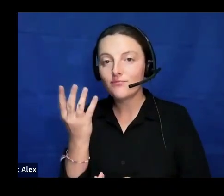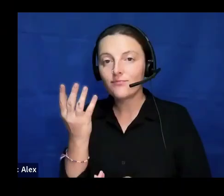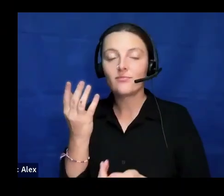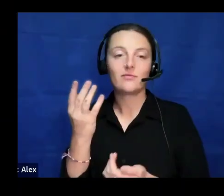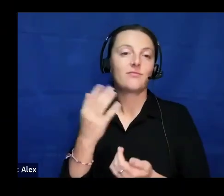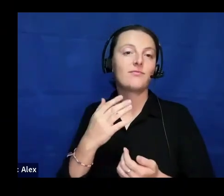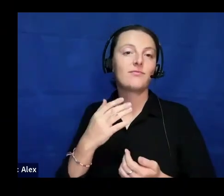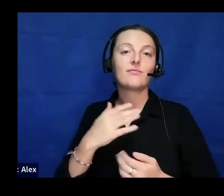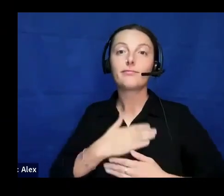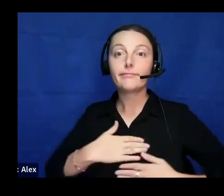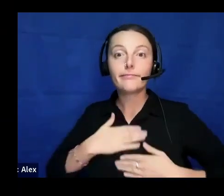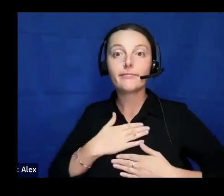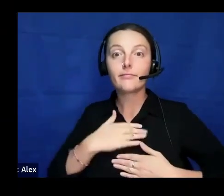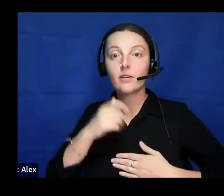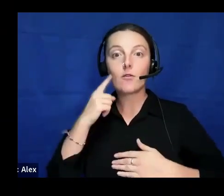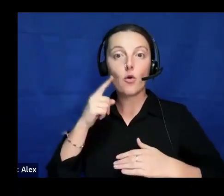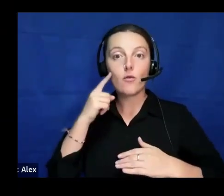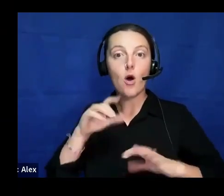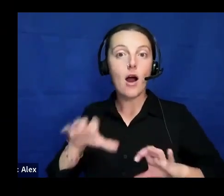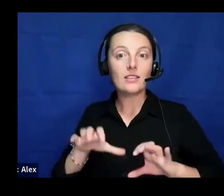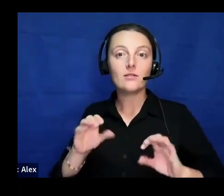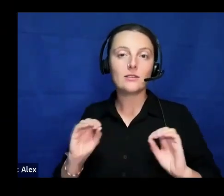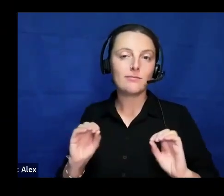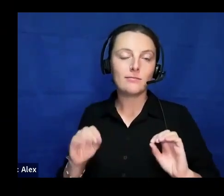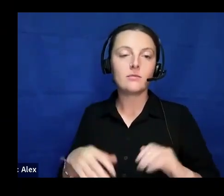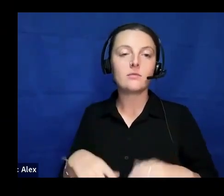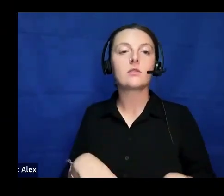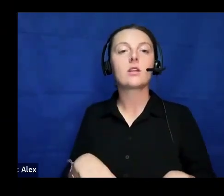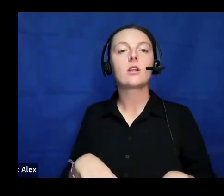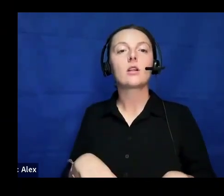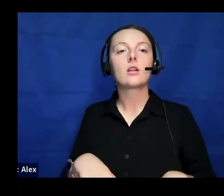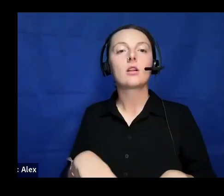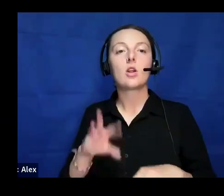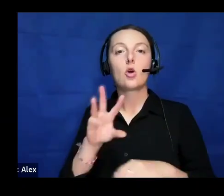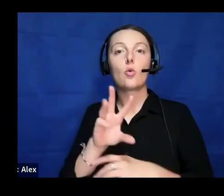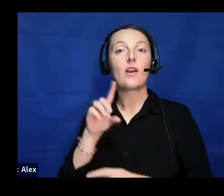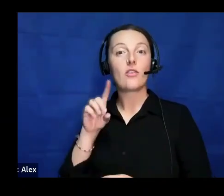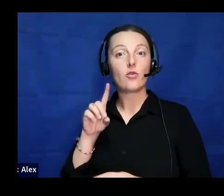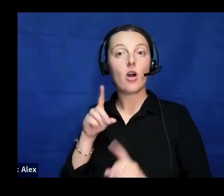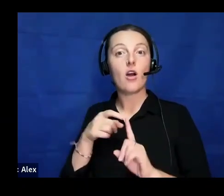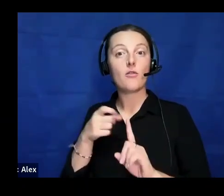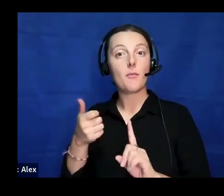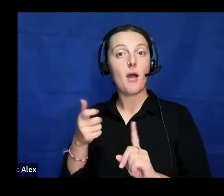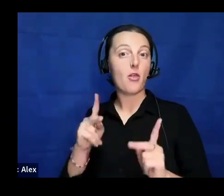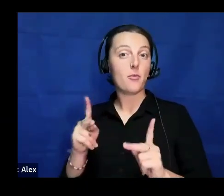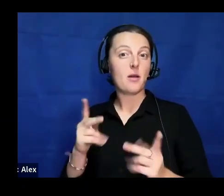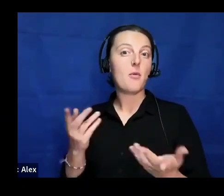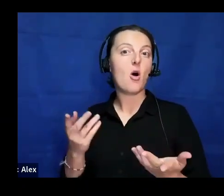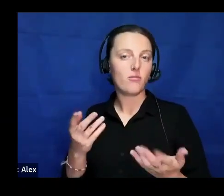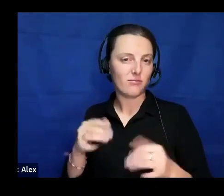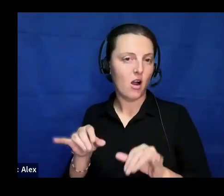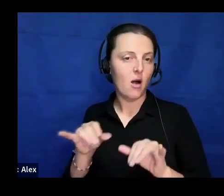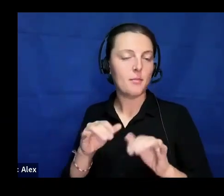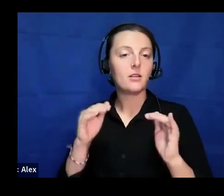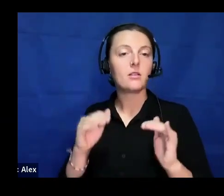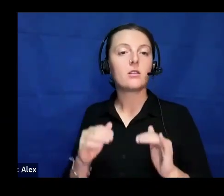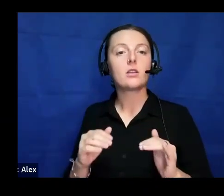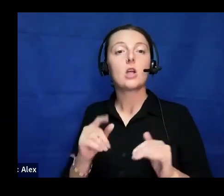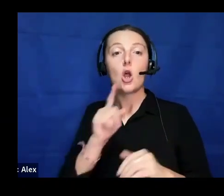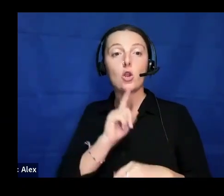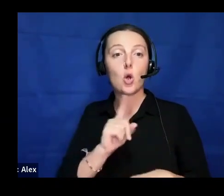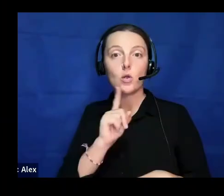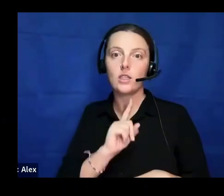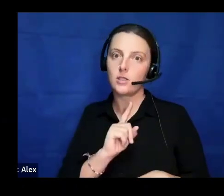others is very common. Um, we see very high levels of loneliness, not just amongst